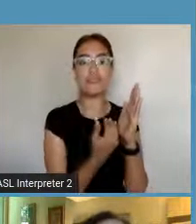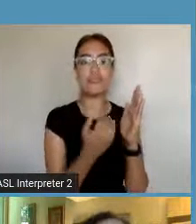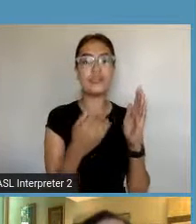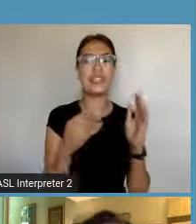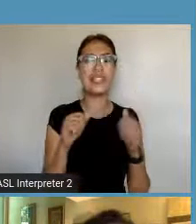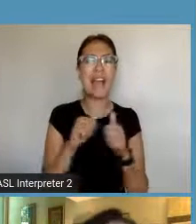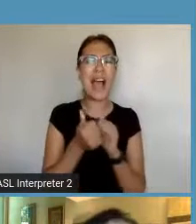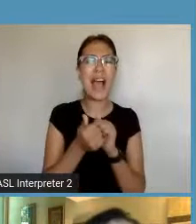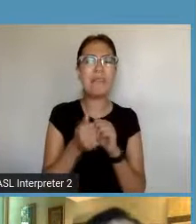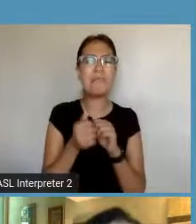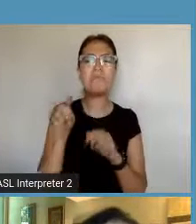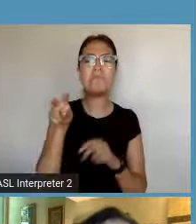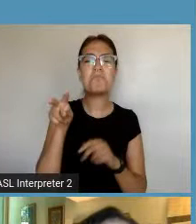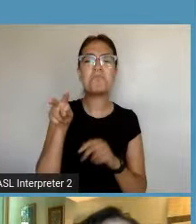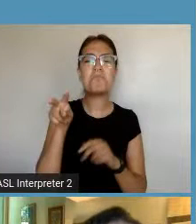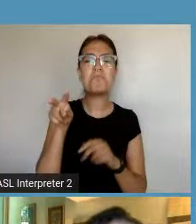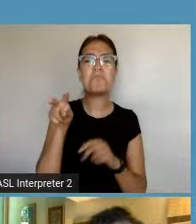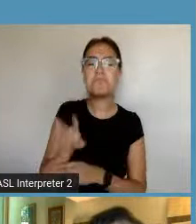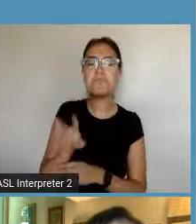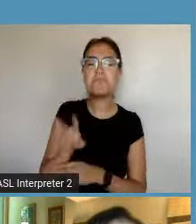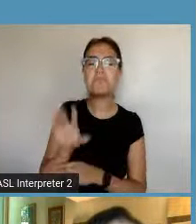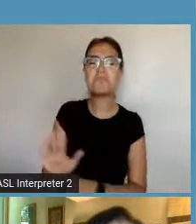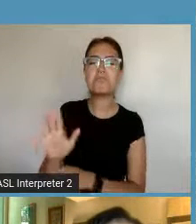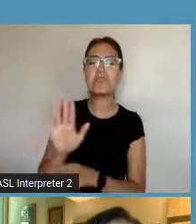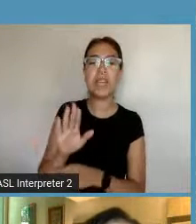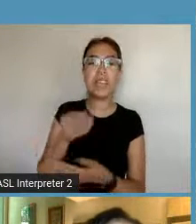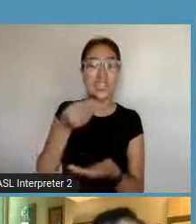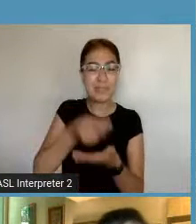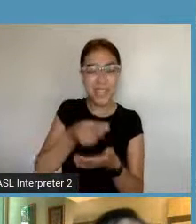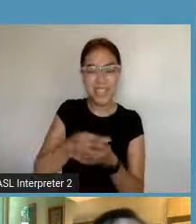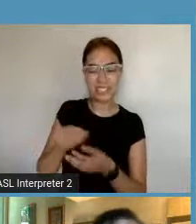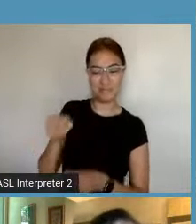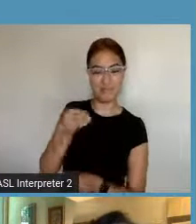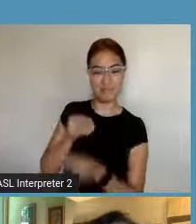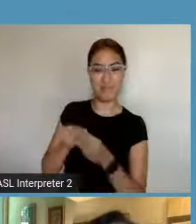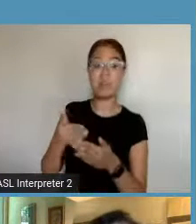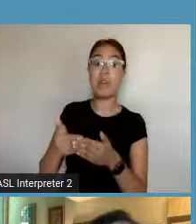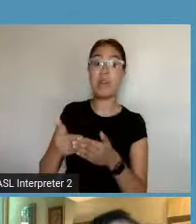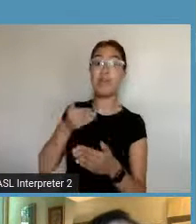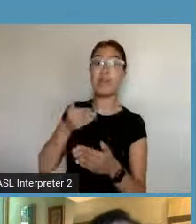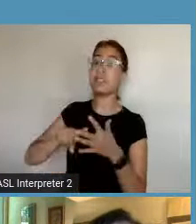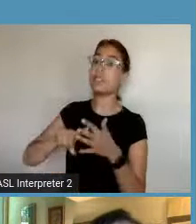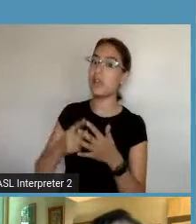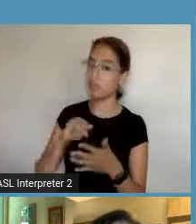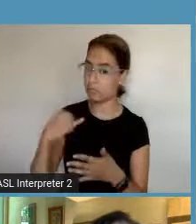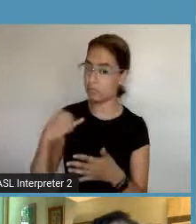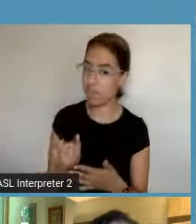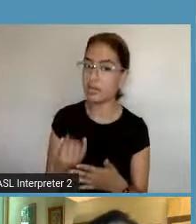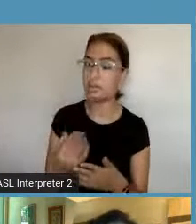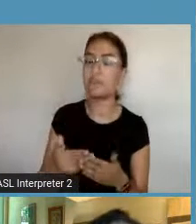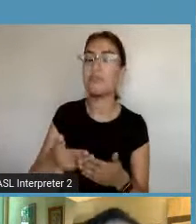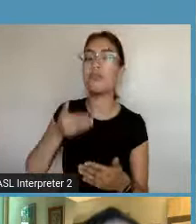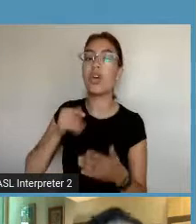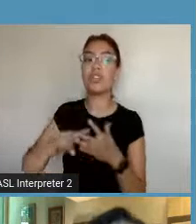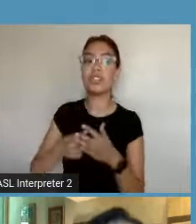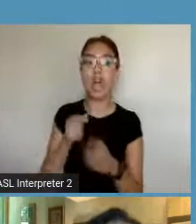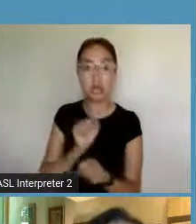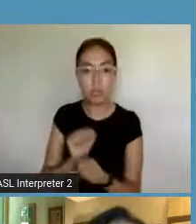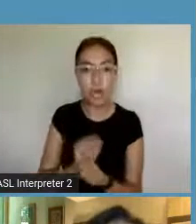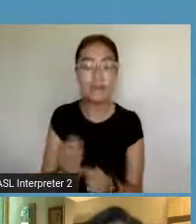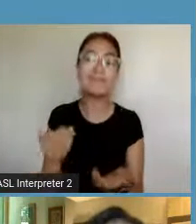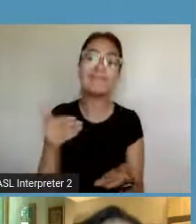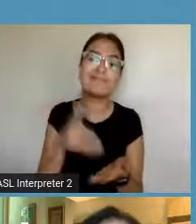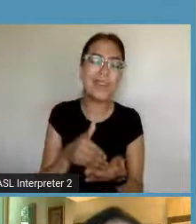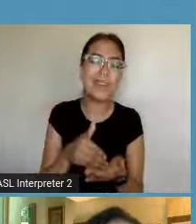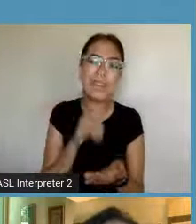budget before you actually start the project and start the work. Because again, you don't want to start something that is going to be so insurmountable that you